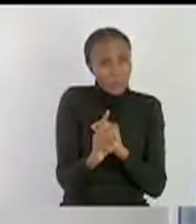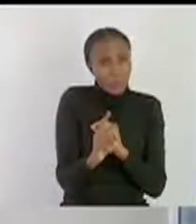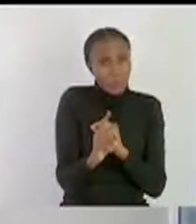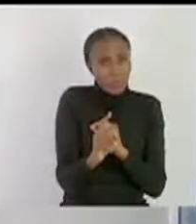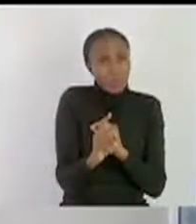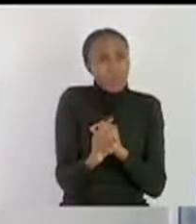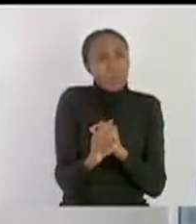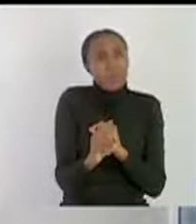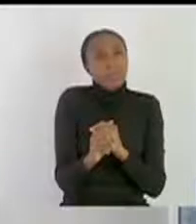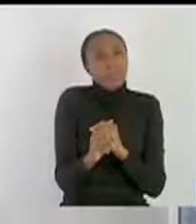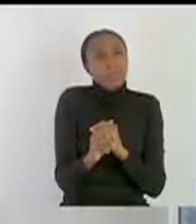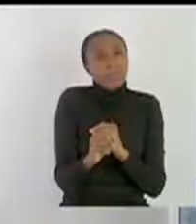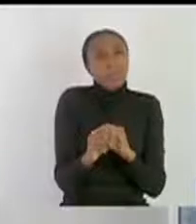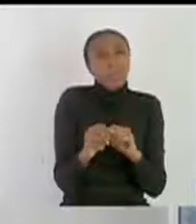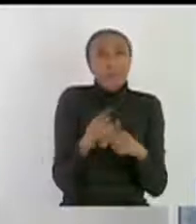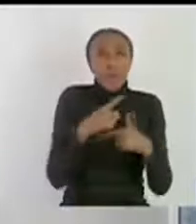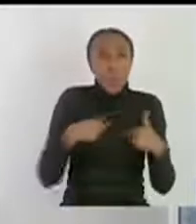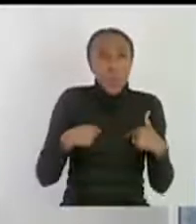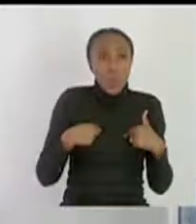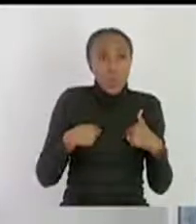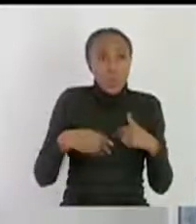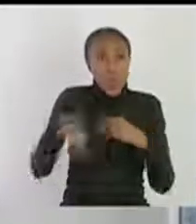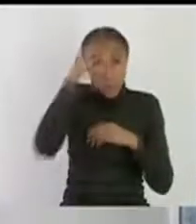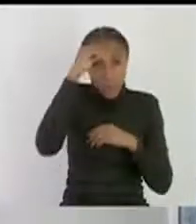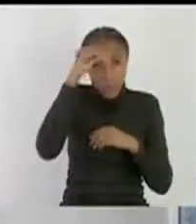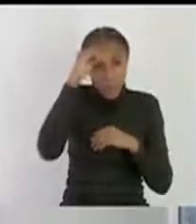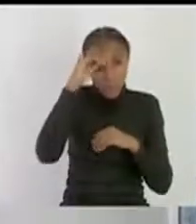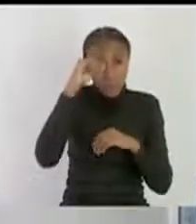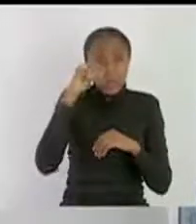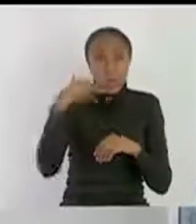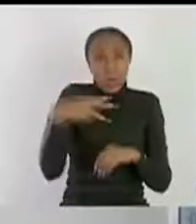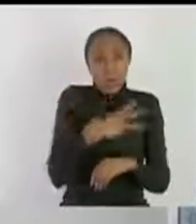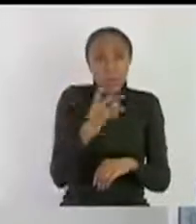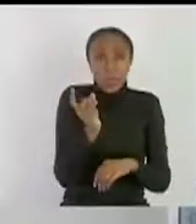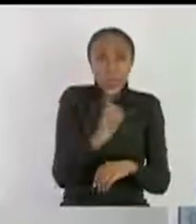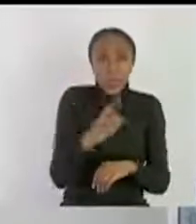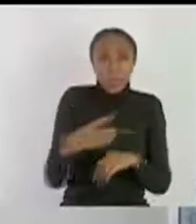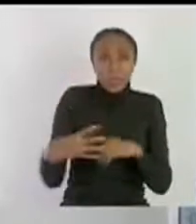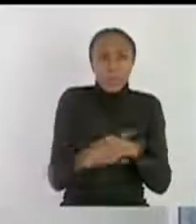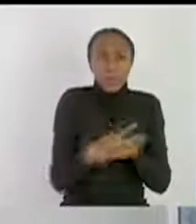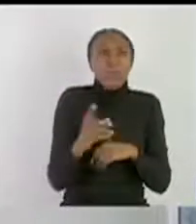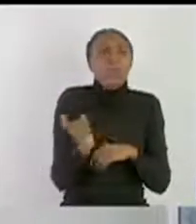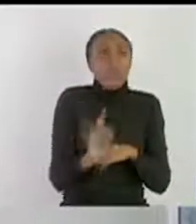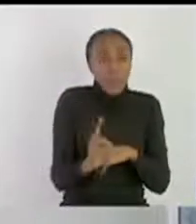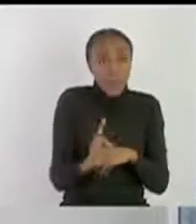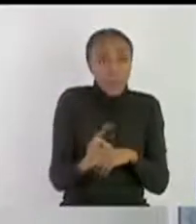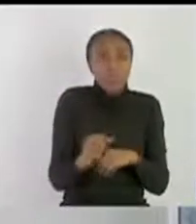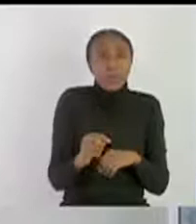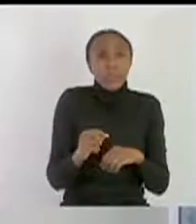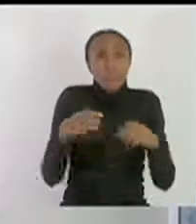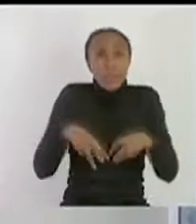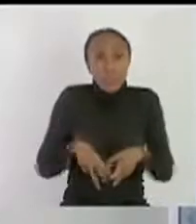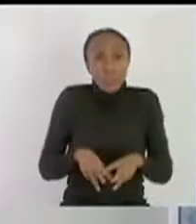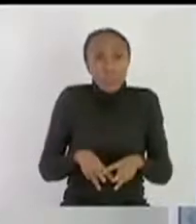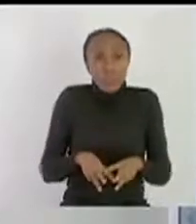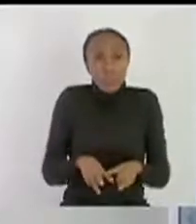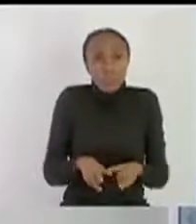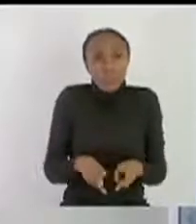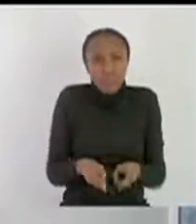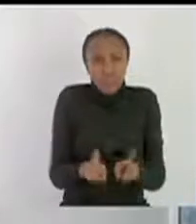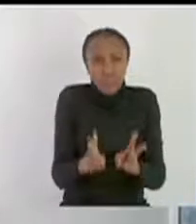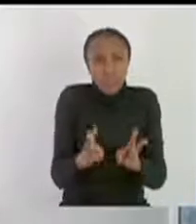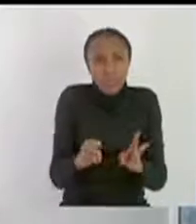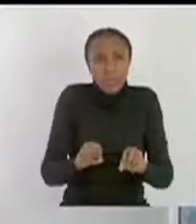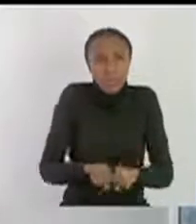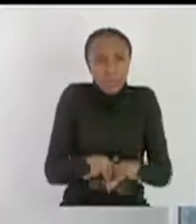AIDS, different ways how HIV can be transmitted and cannot be transmitted. We've also looked